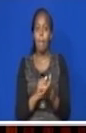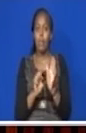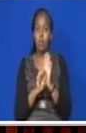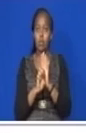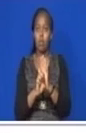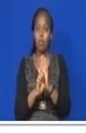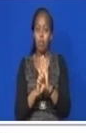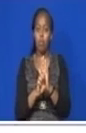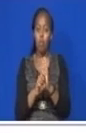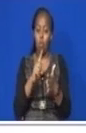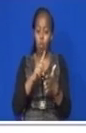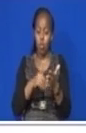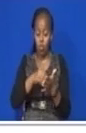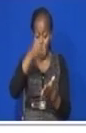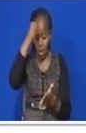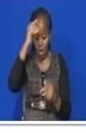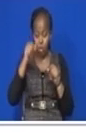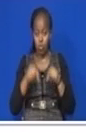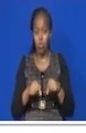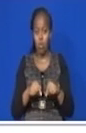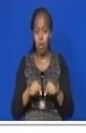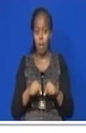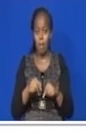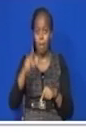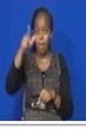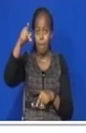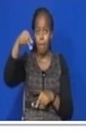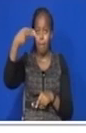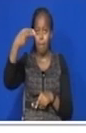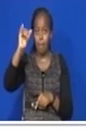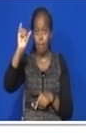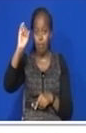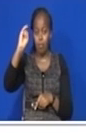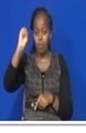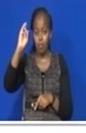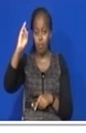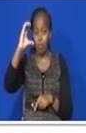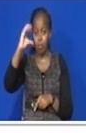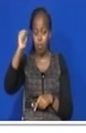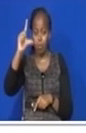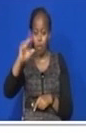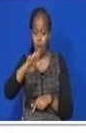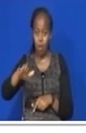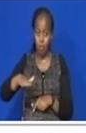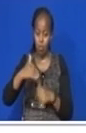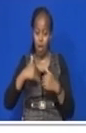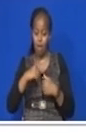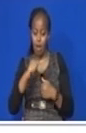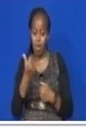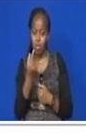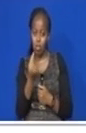the one you are studying today is physical environment. So in physical environment, we have some other smaller topics